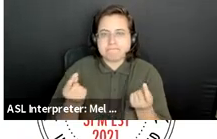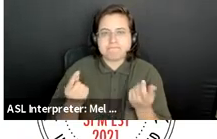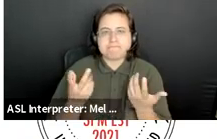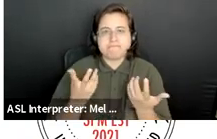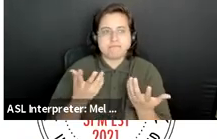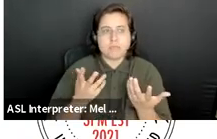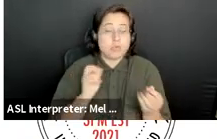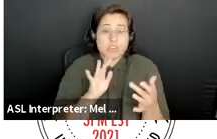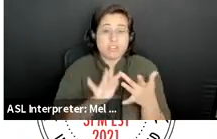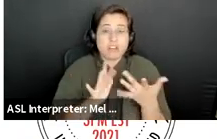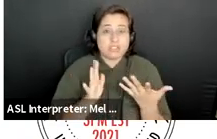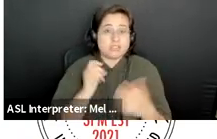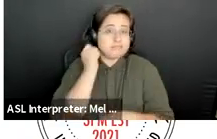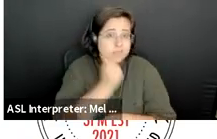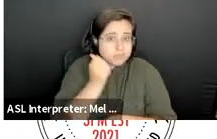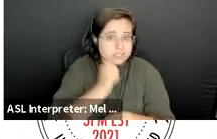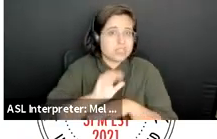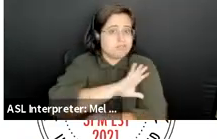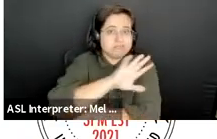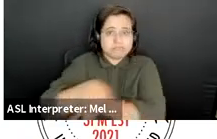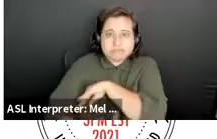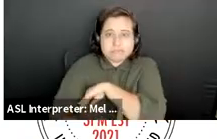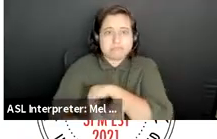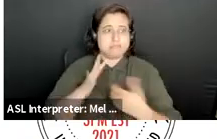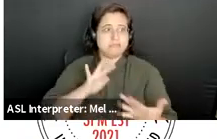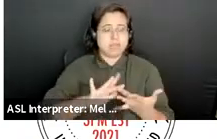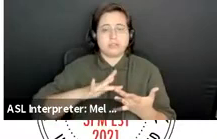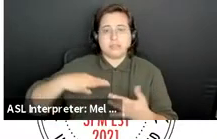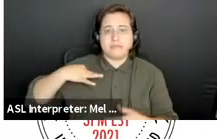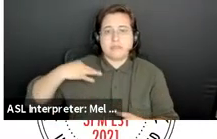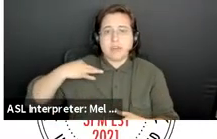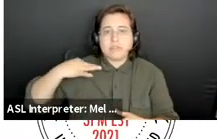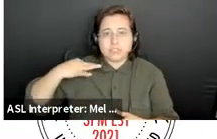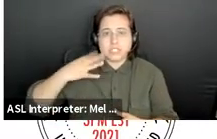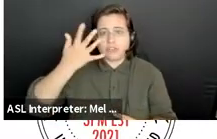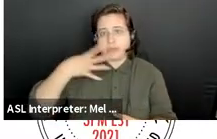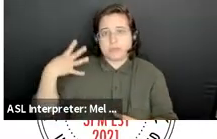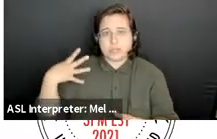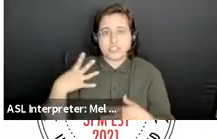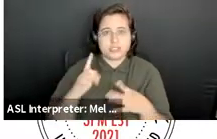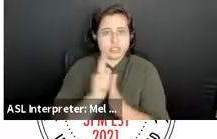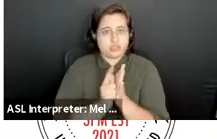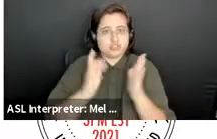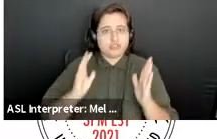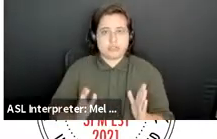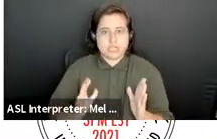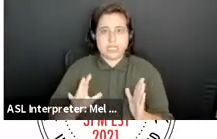24 hours, 7 days a week. You can reach a volunteer immigration attorney who can kind of fill in the gaps if you get yourself into